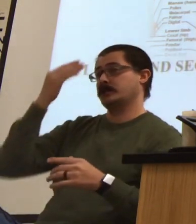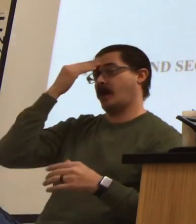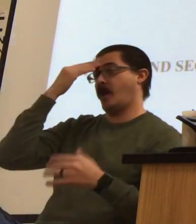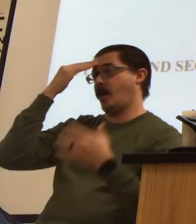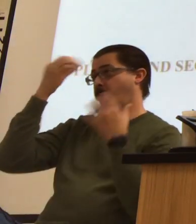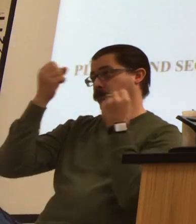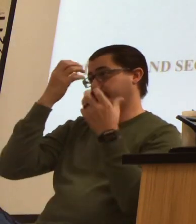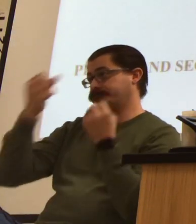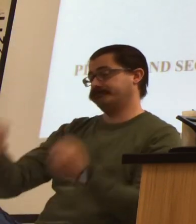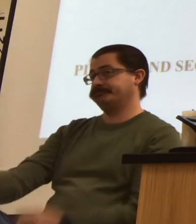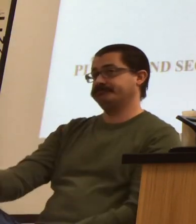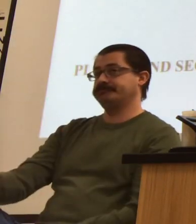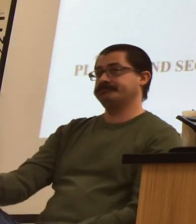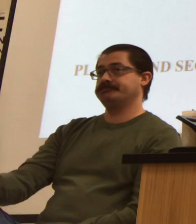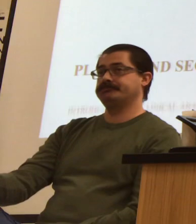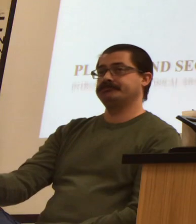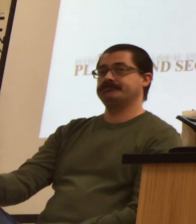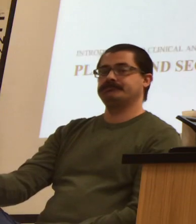Okay.